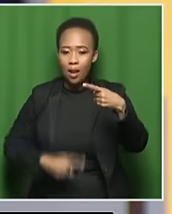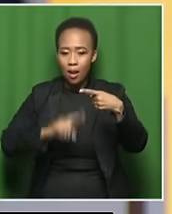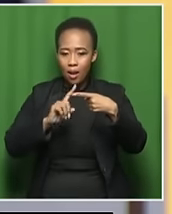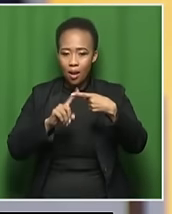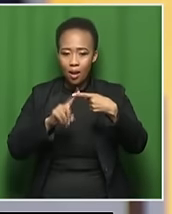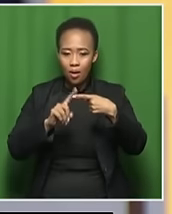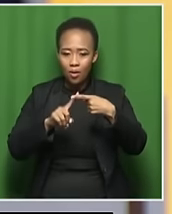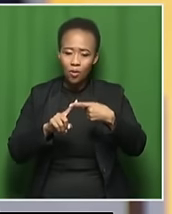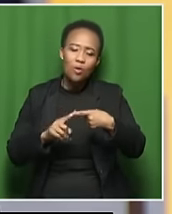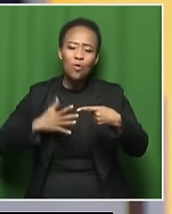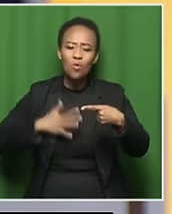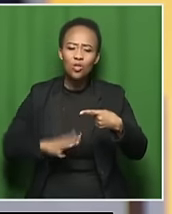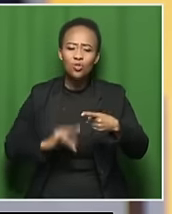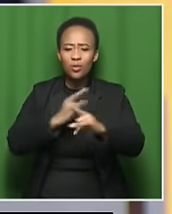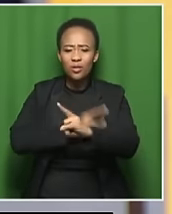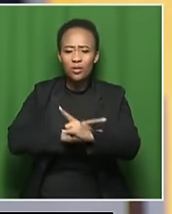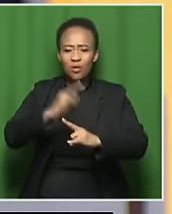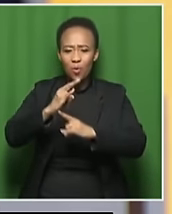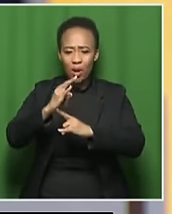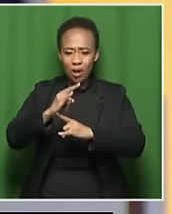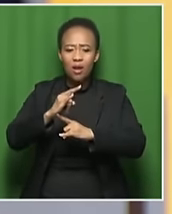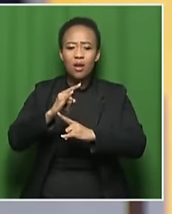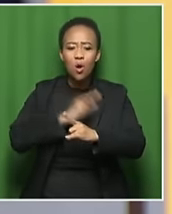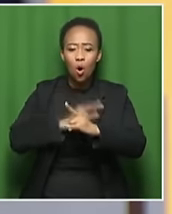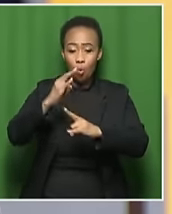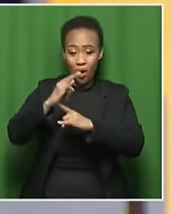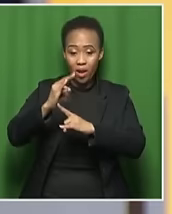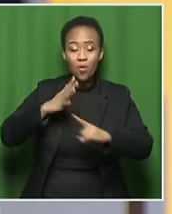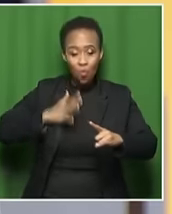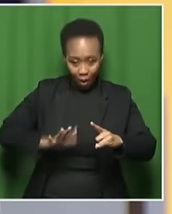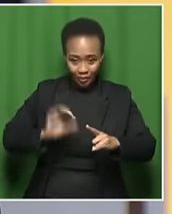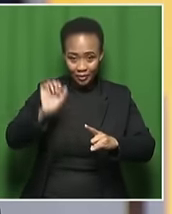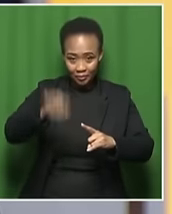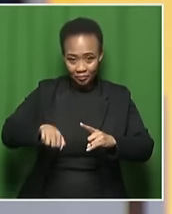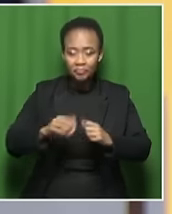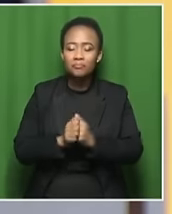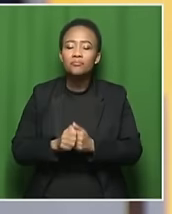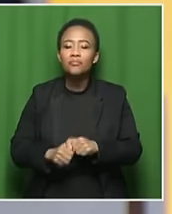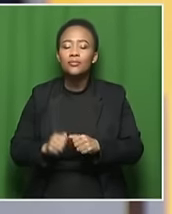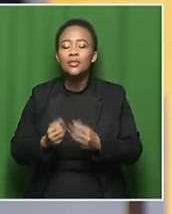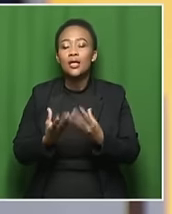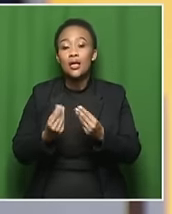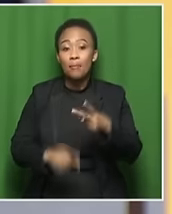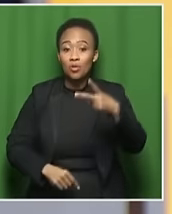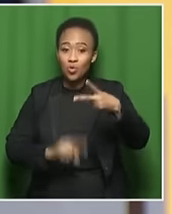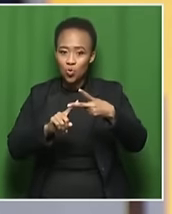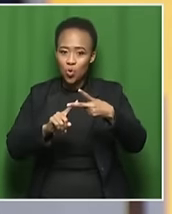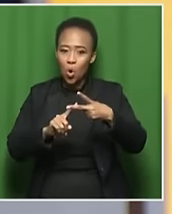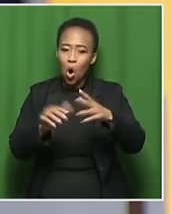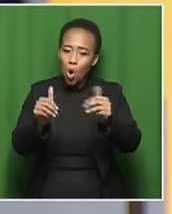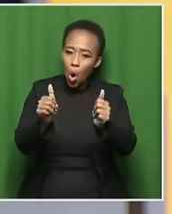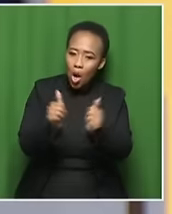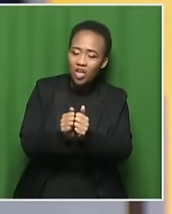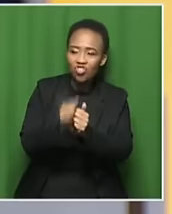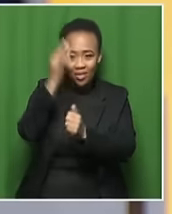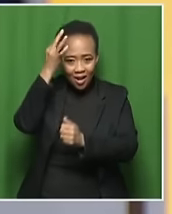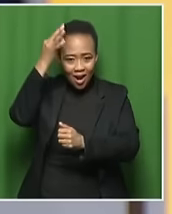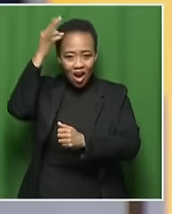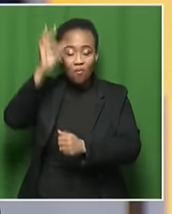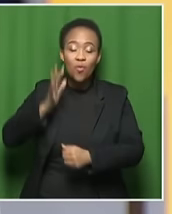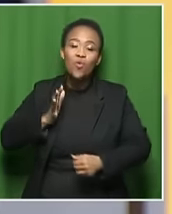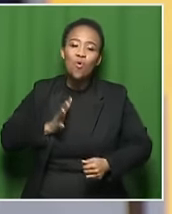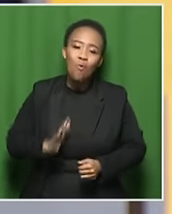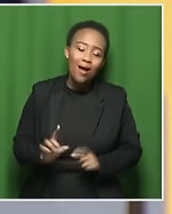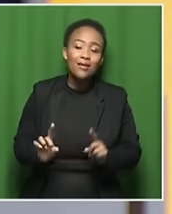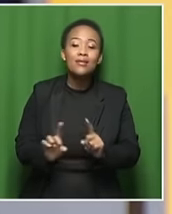outright. Our number two is to have a coalition government that does not